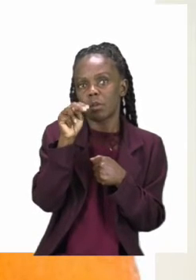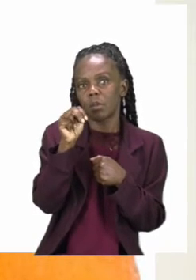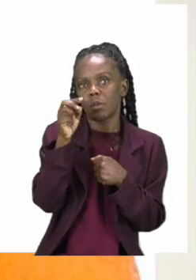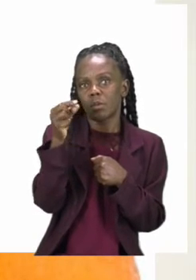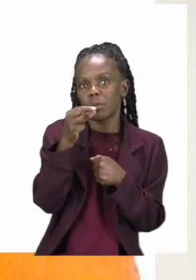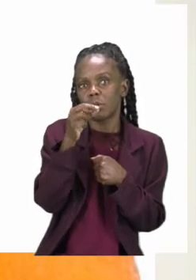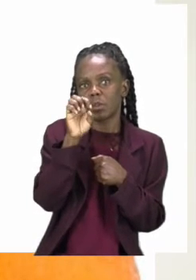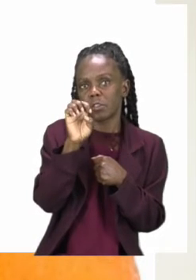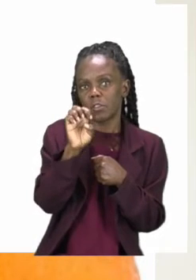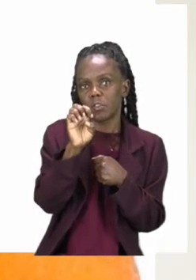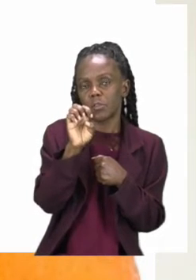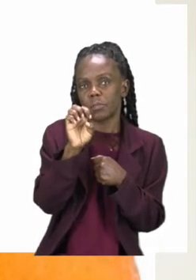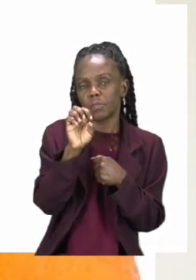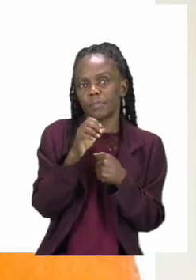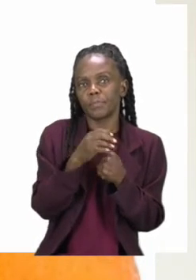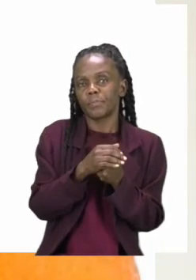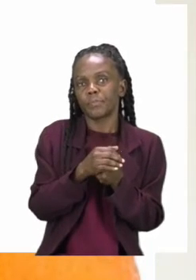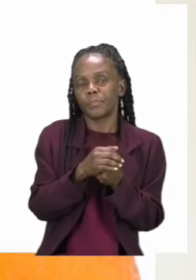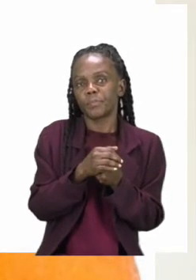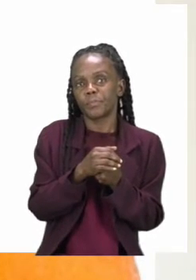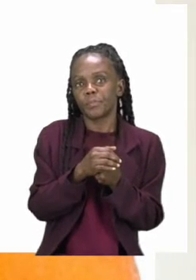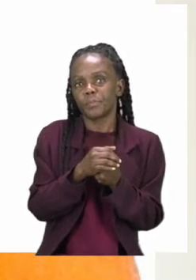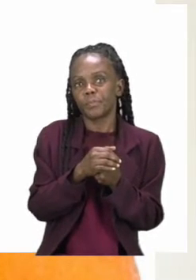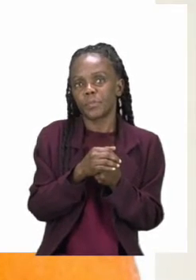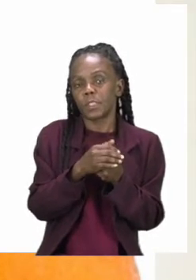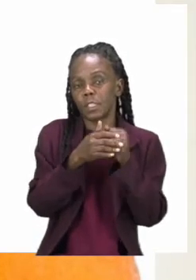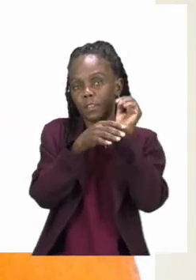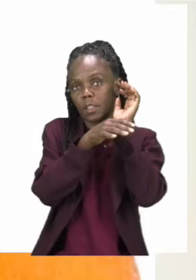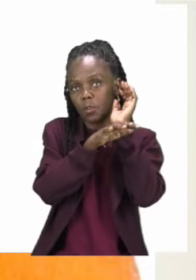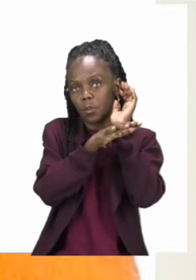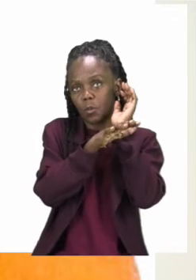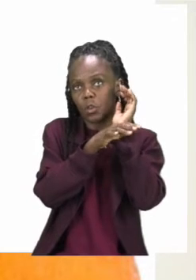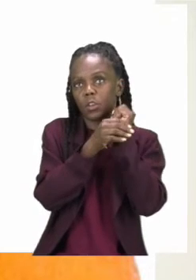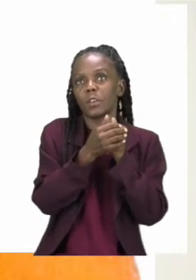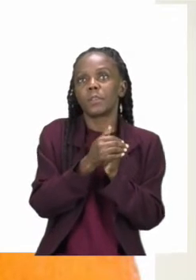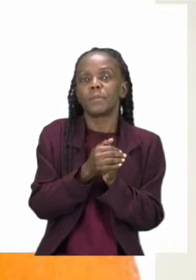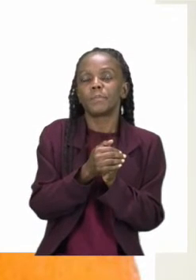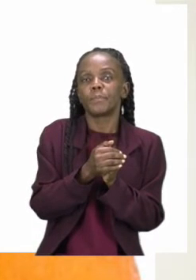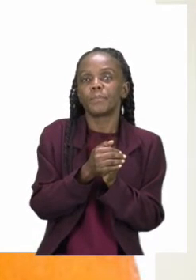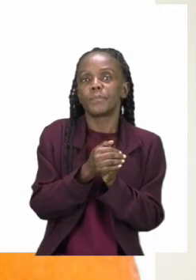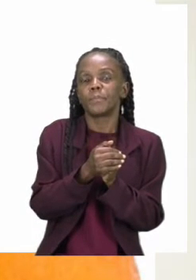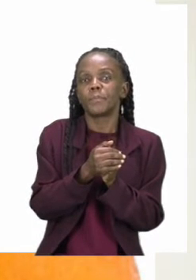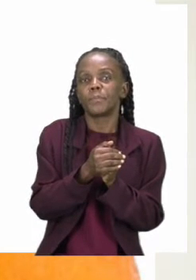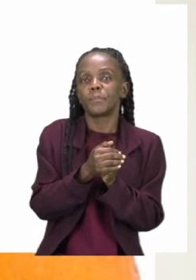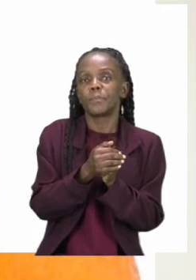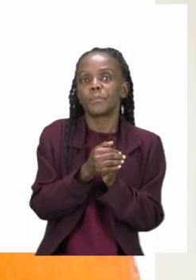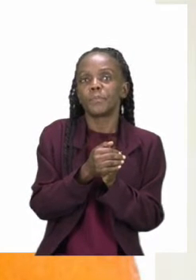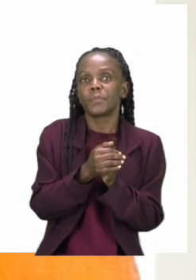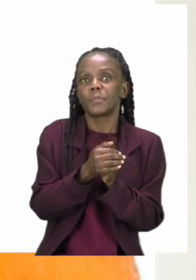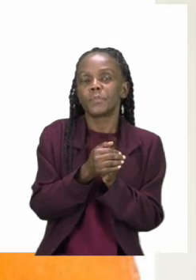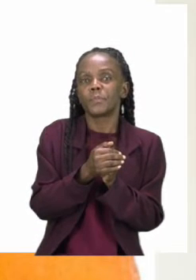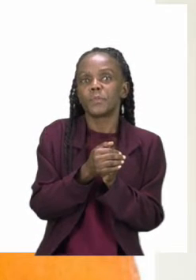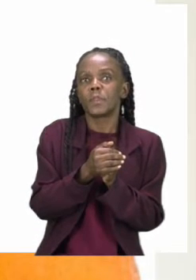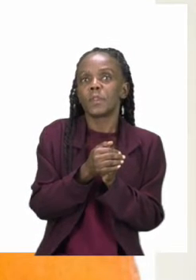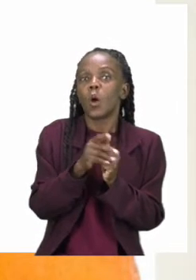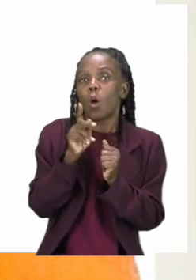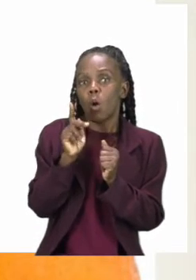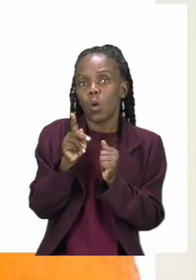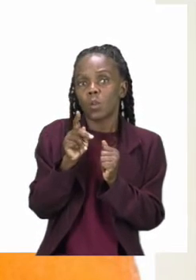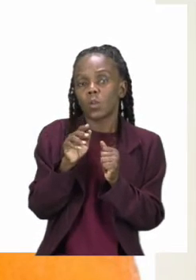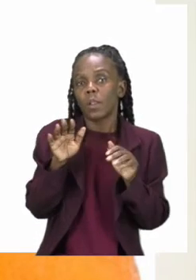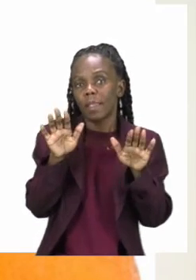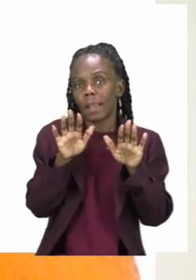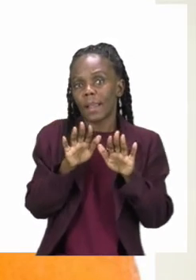Orange. And it's not just an orange as the fruit, but the color orange